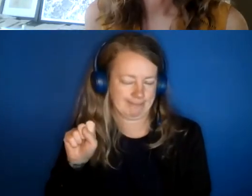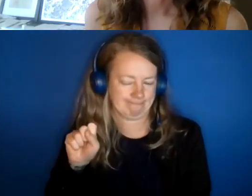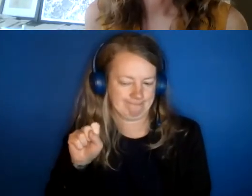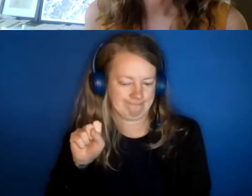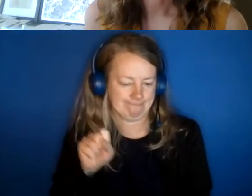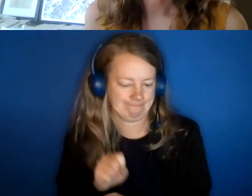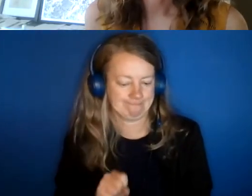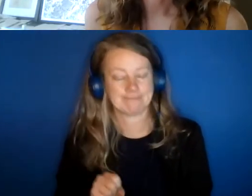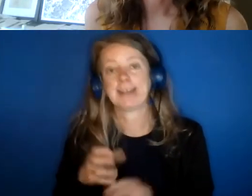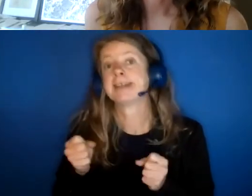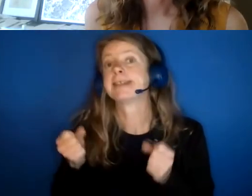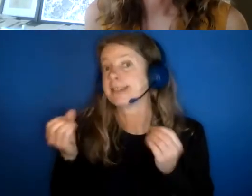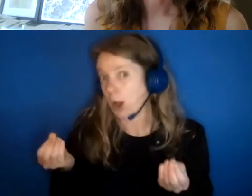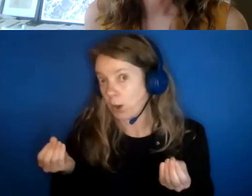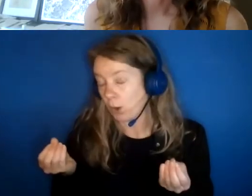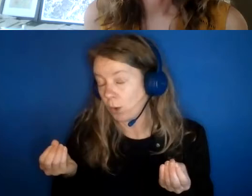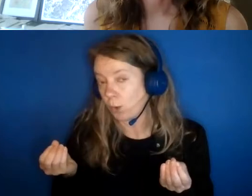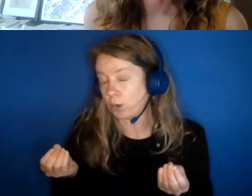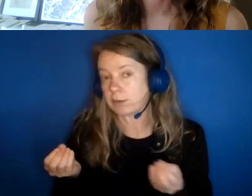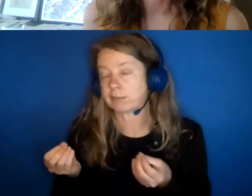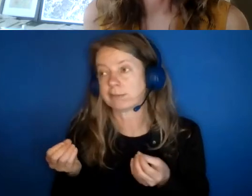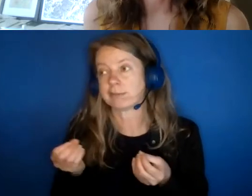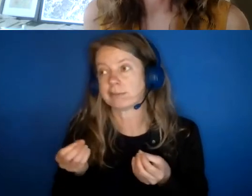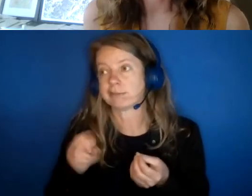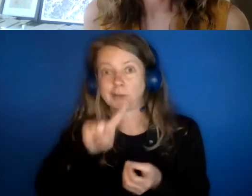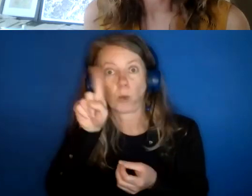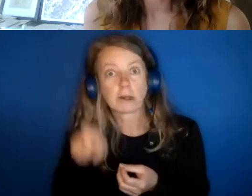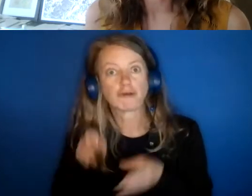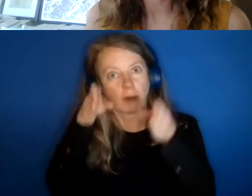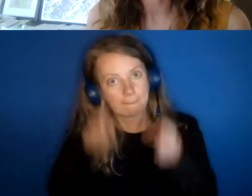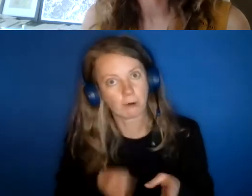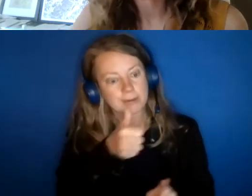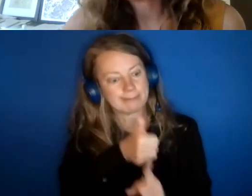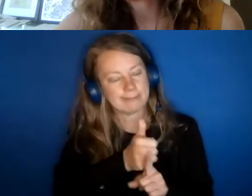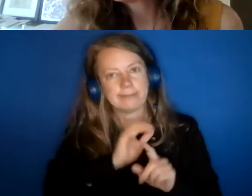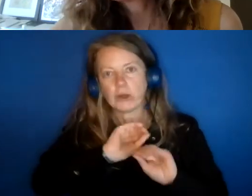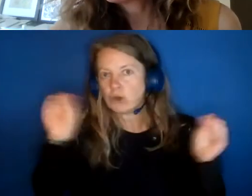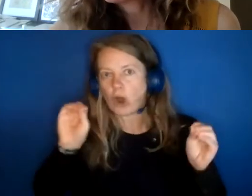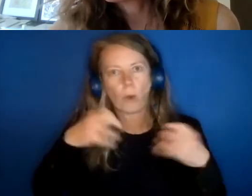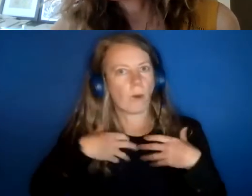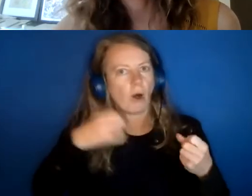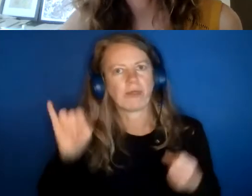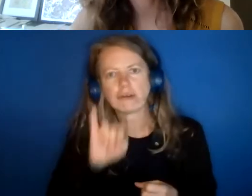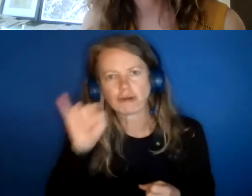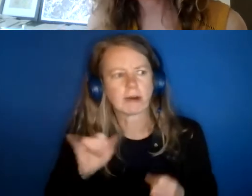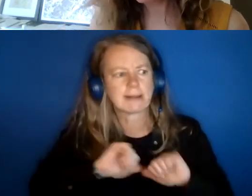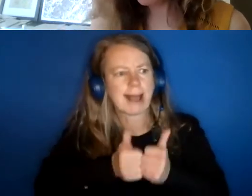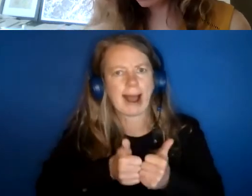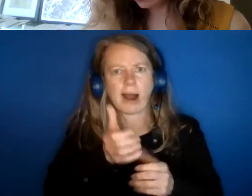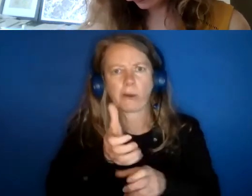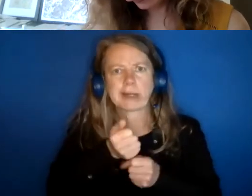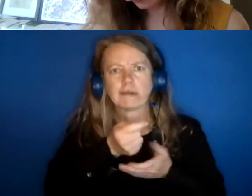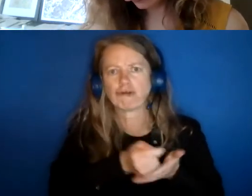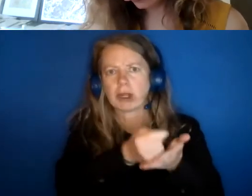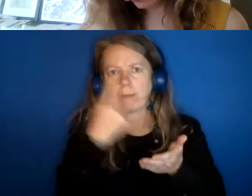the question comes, how are uninsured patients going to be able to access these treatments? And so one